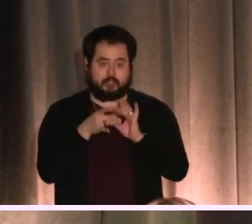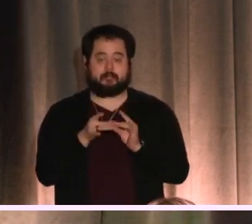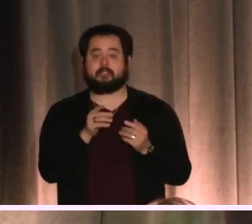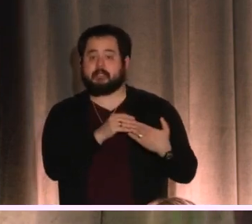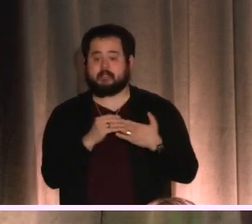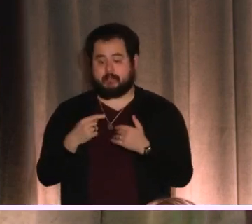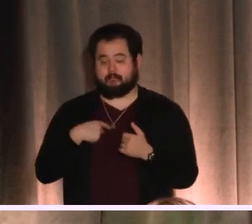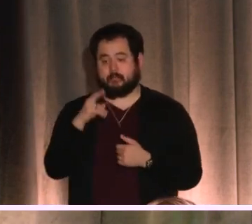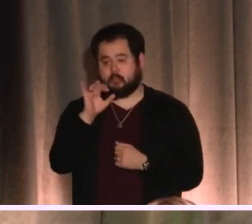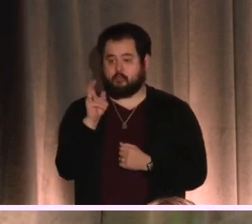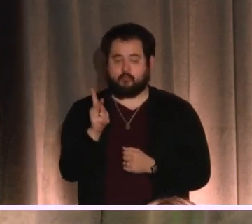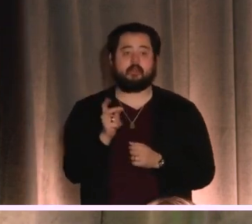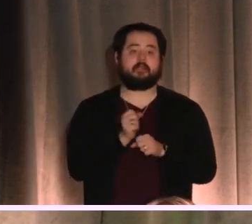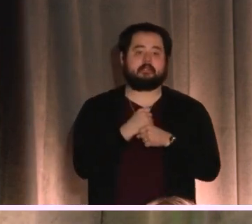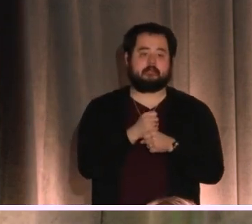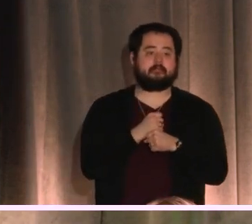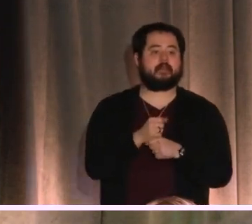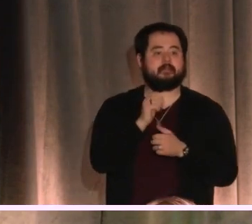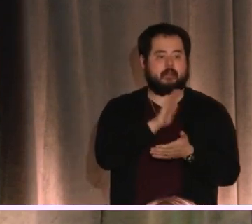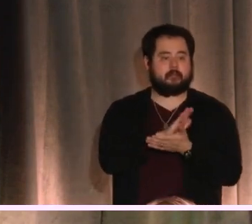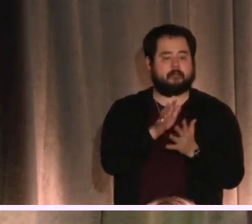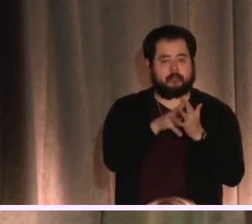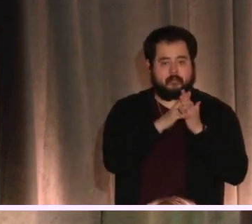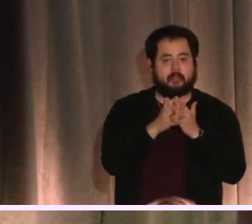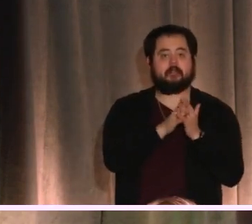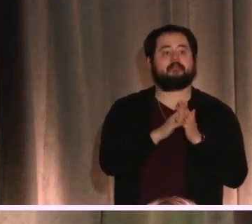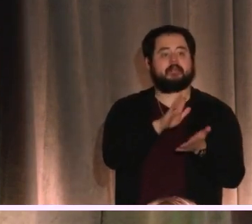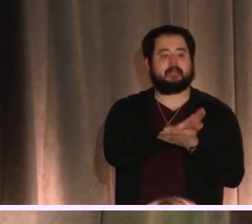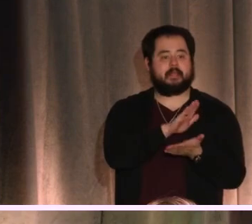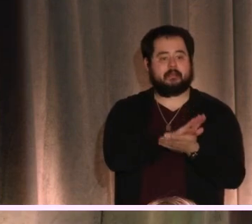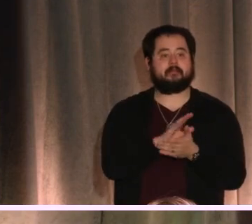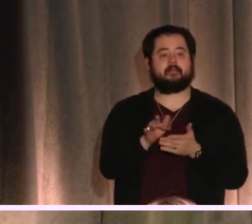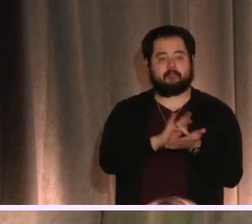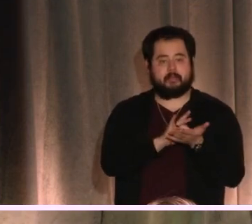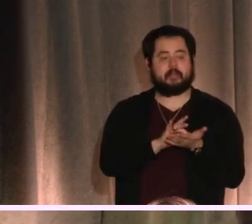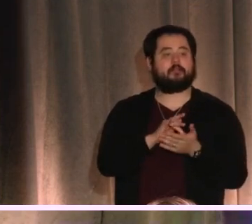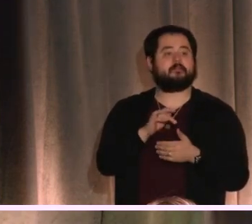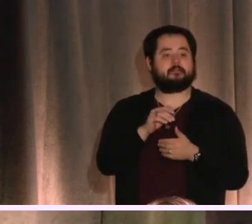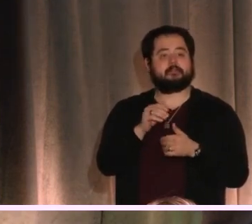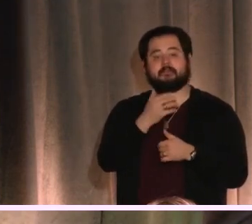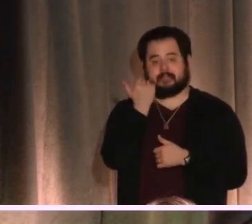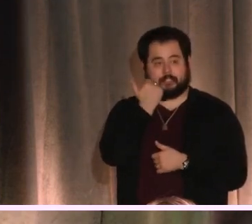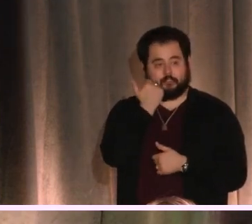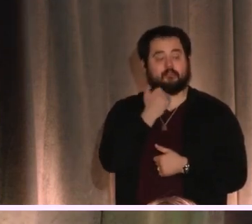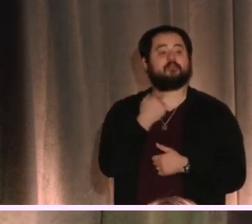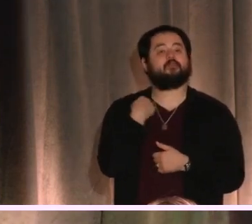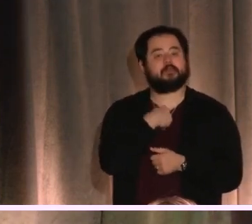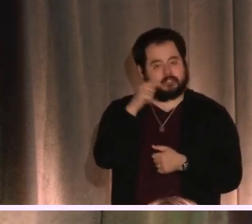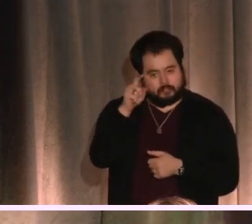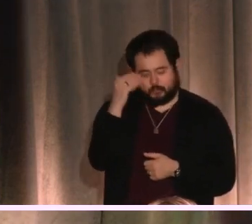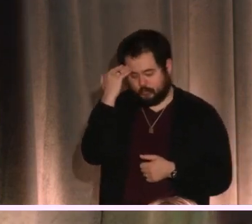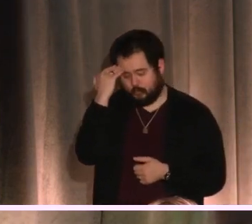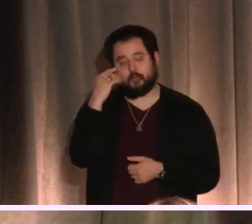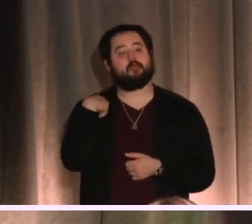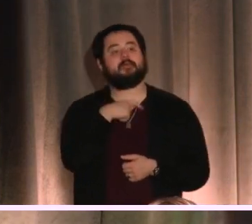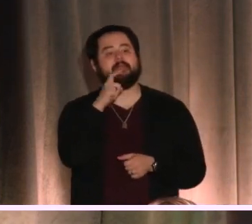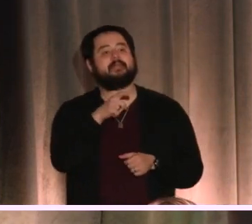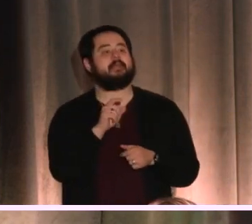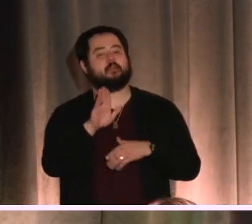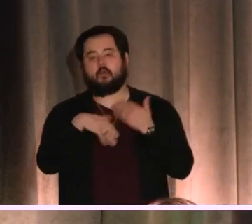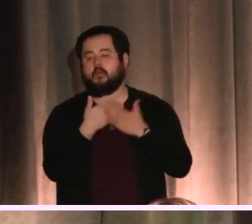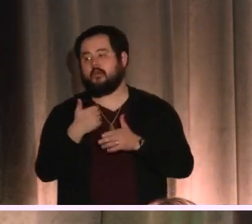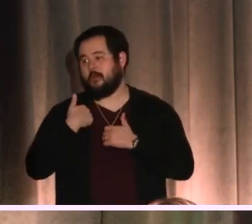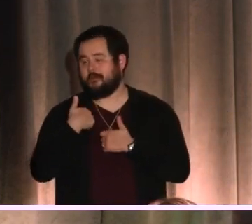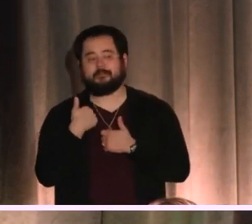the American Academy of Developmental Medicine and Dentistry, because we knew that we needed an army of healthcare,